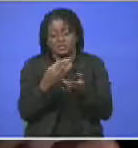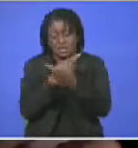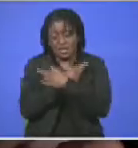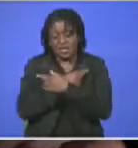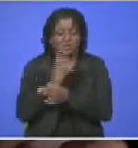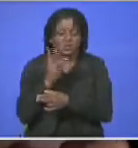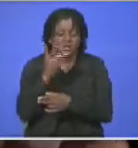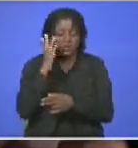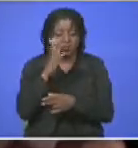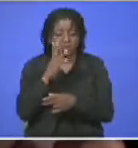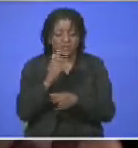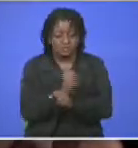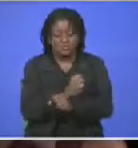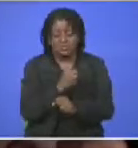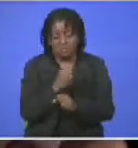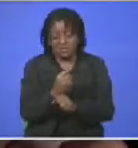my